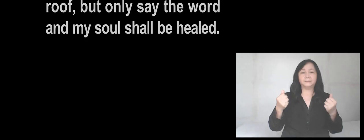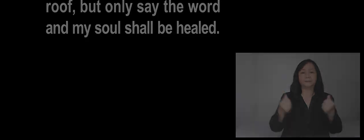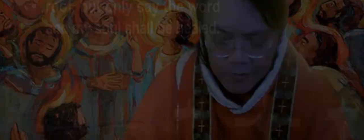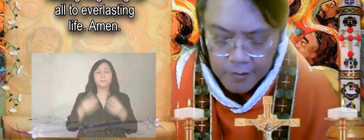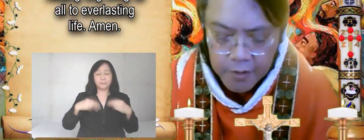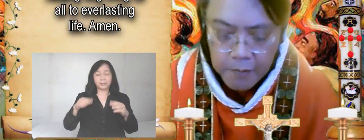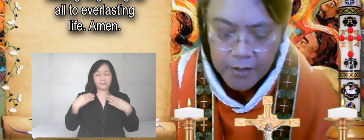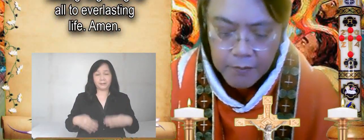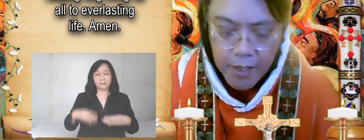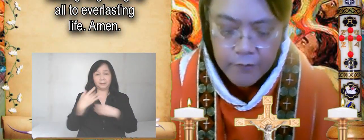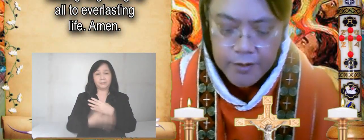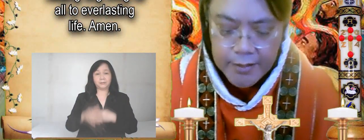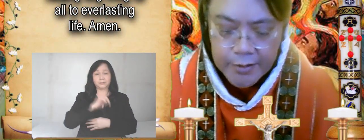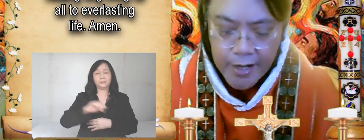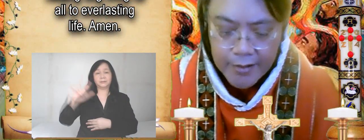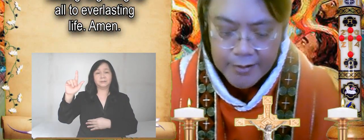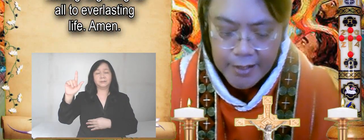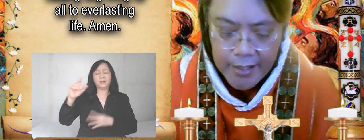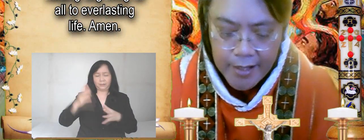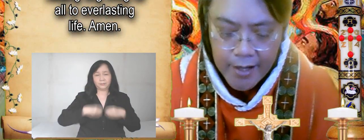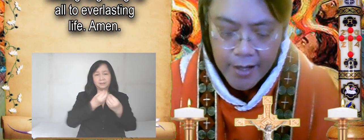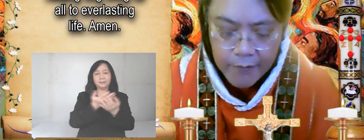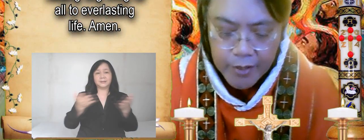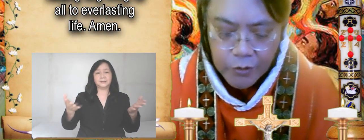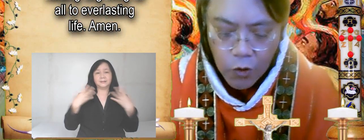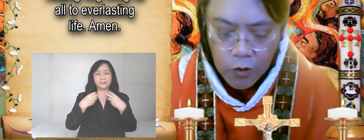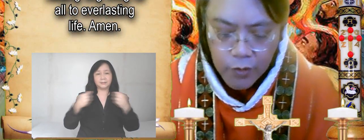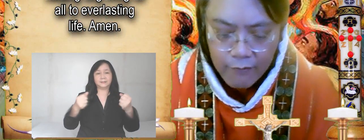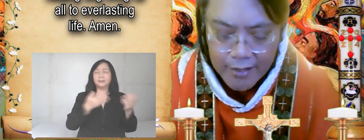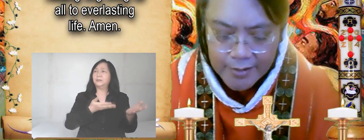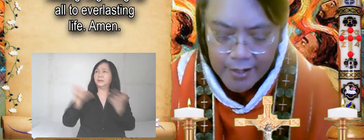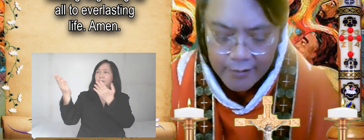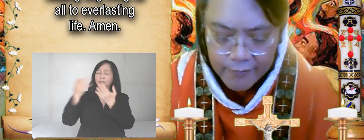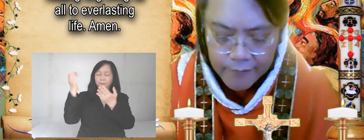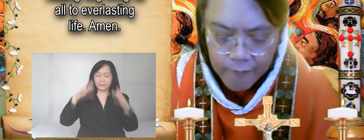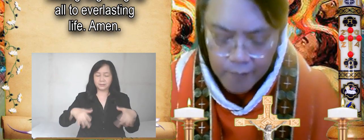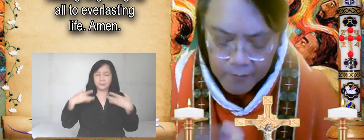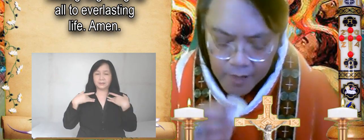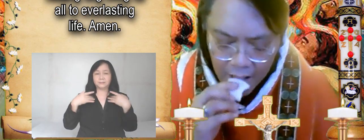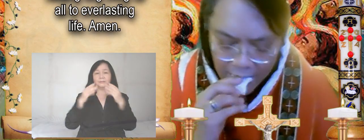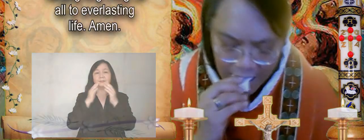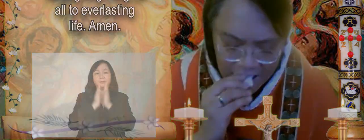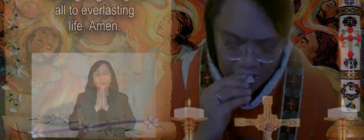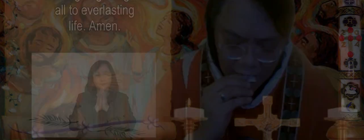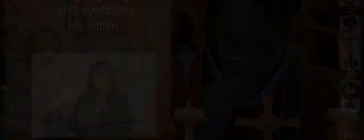be healed. May the body and blood of Jesus grant us healing and bring us all to everlasting life. Amen.